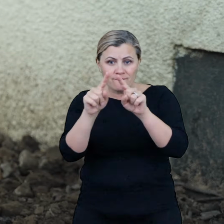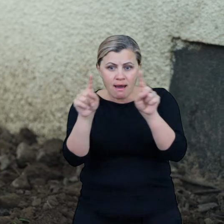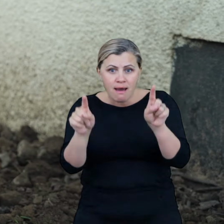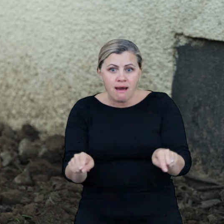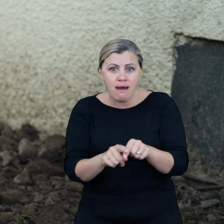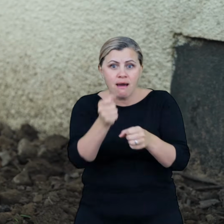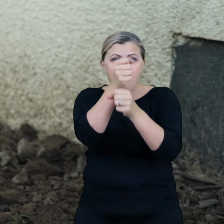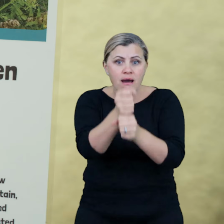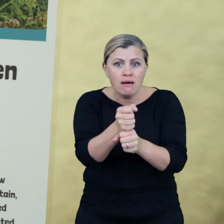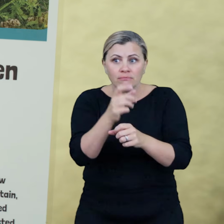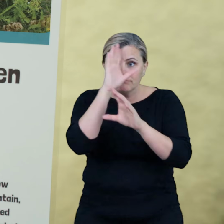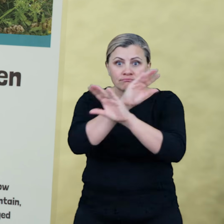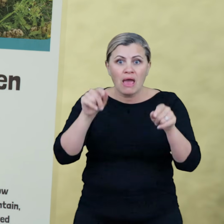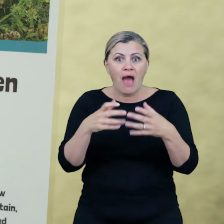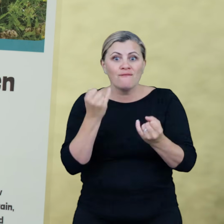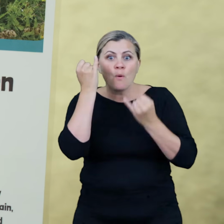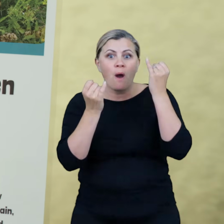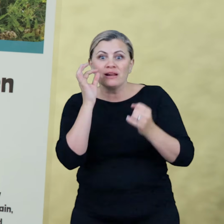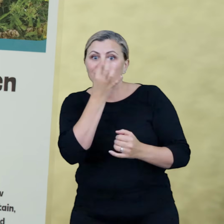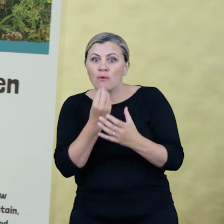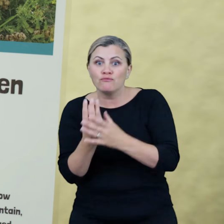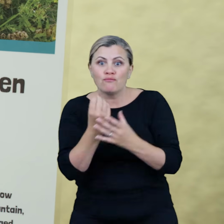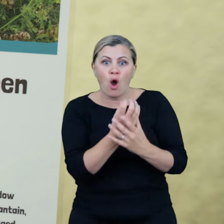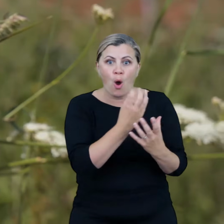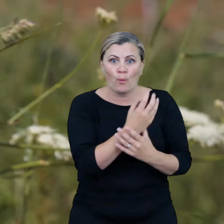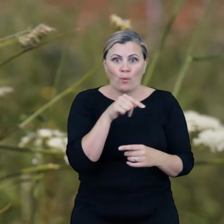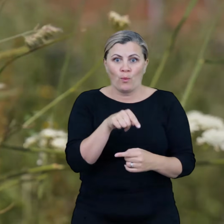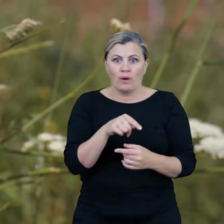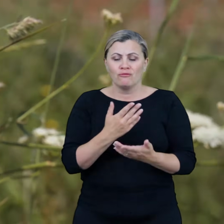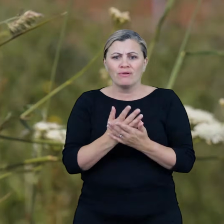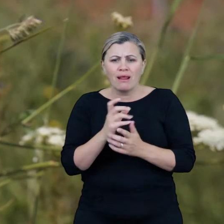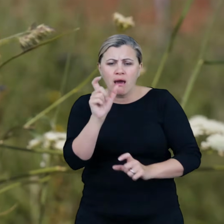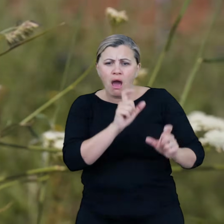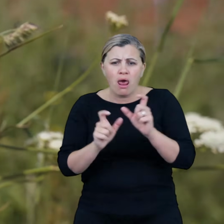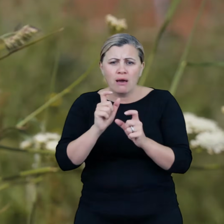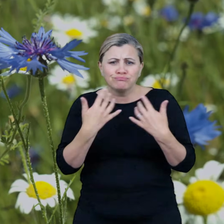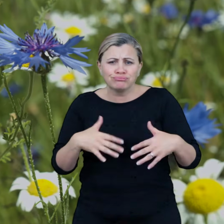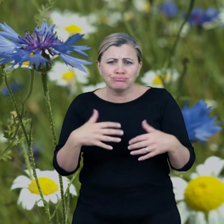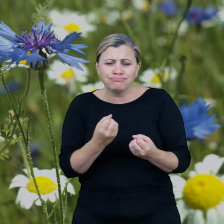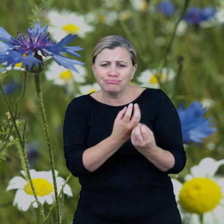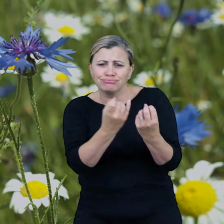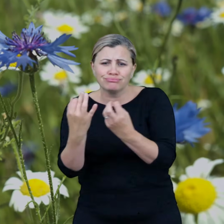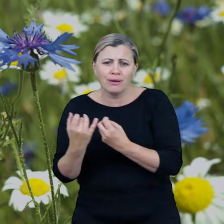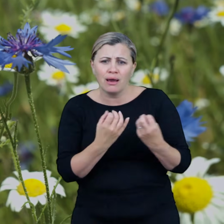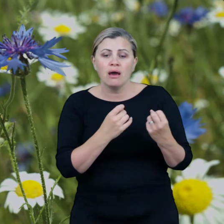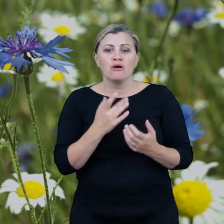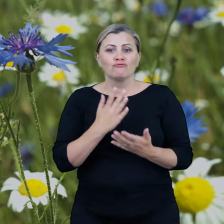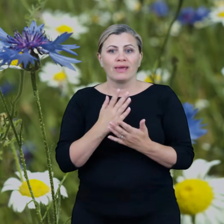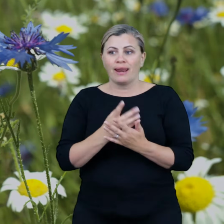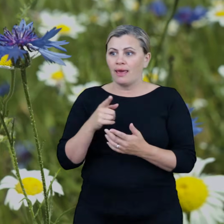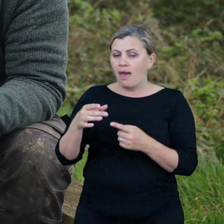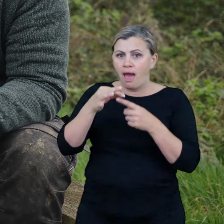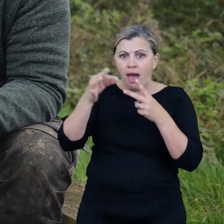with wildflowers now, and when I go there, we've got the Really Wild Lockleaze sign there, and it's a kaleidoscope of colour. It's quite a